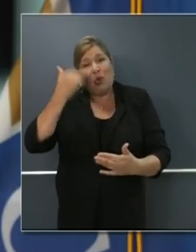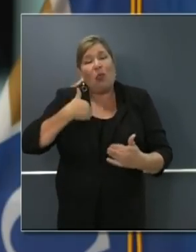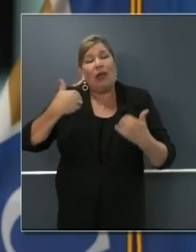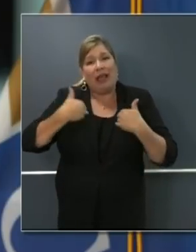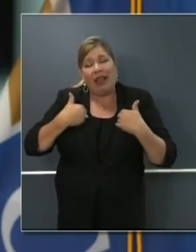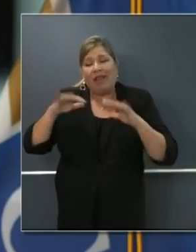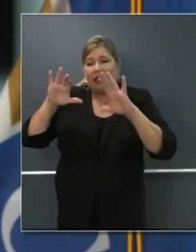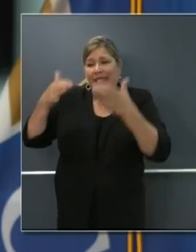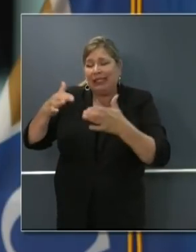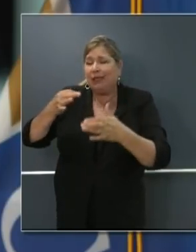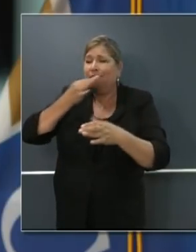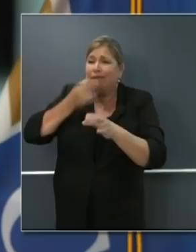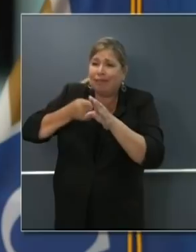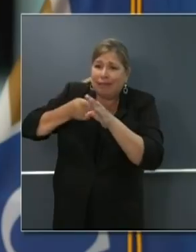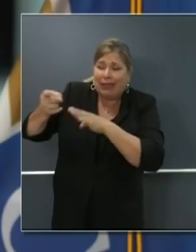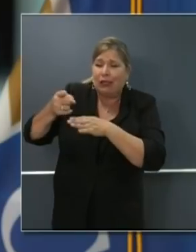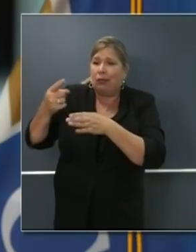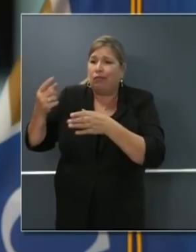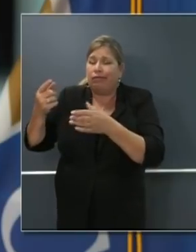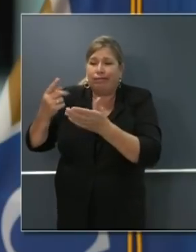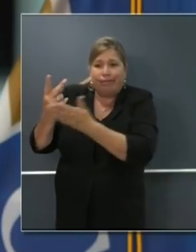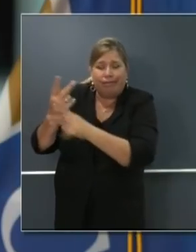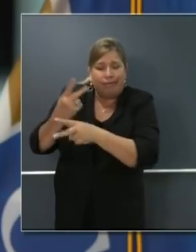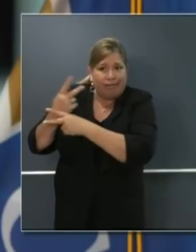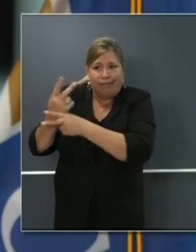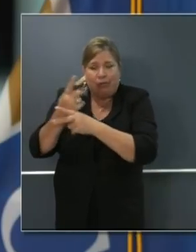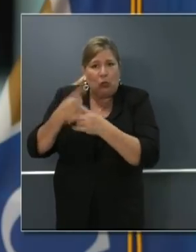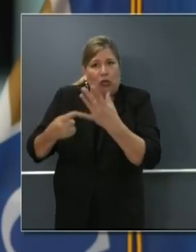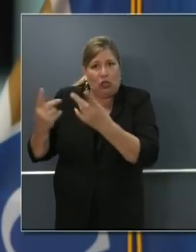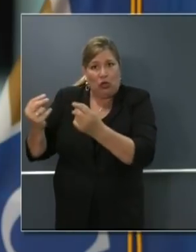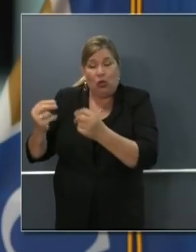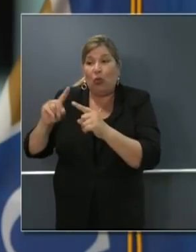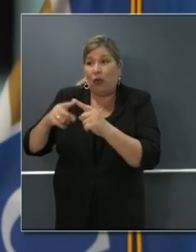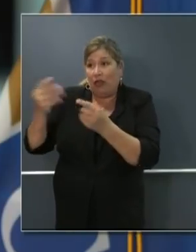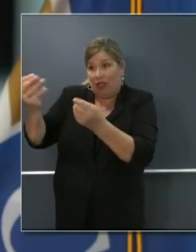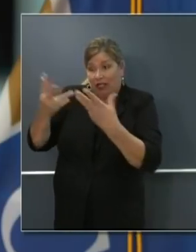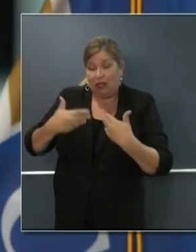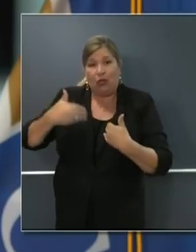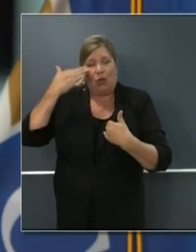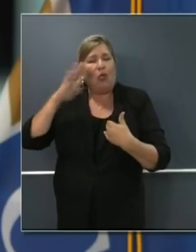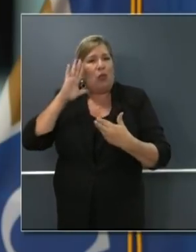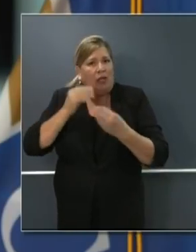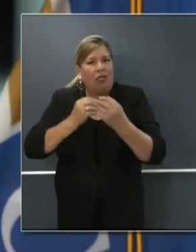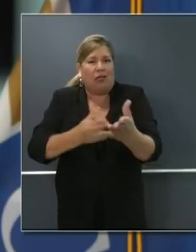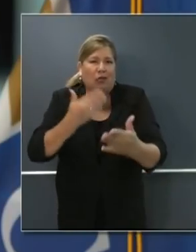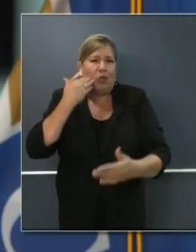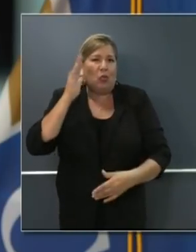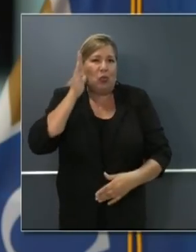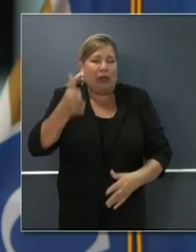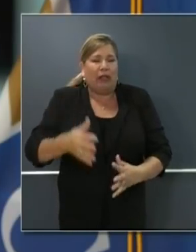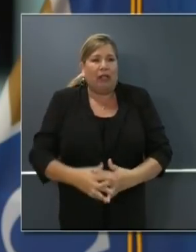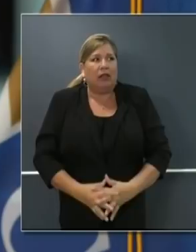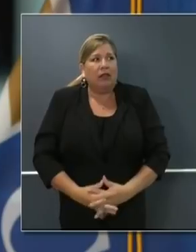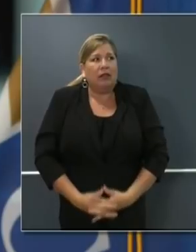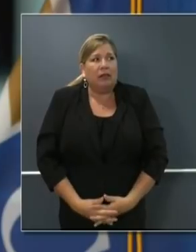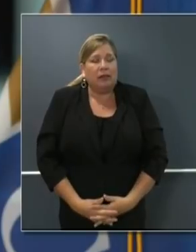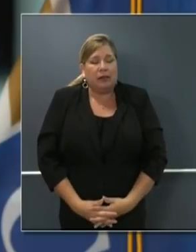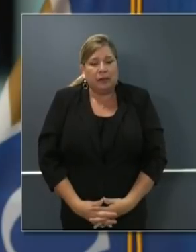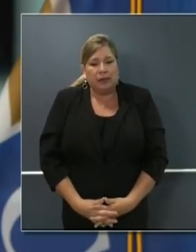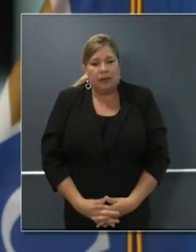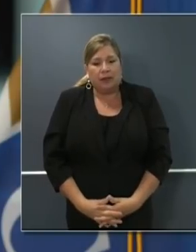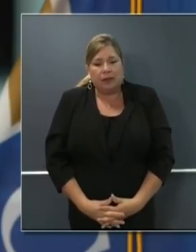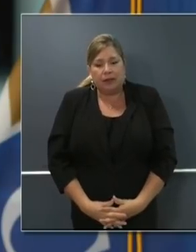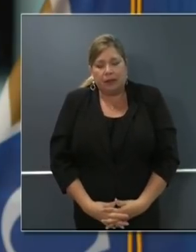that. And as soon as we have something to say on it, I can assure you we will let you know. Ashley Zwala, Cron 4.